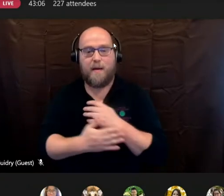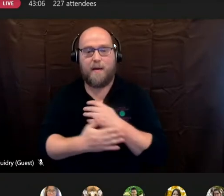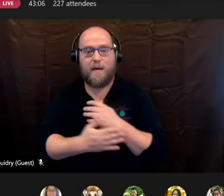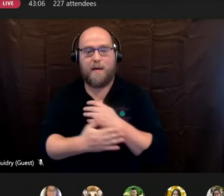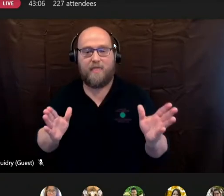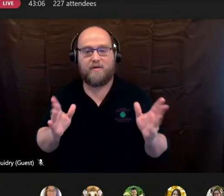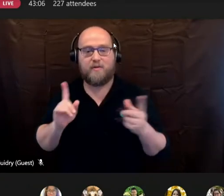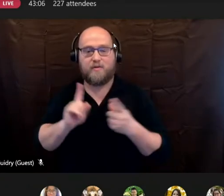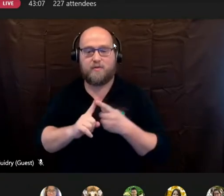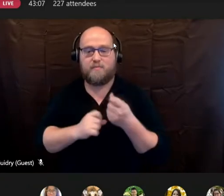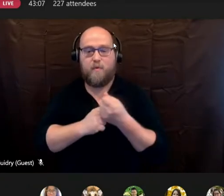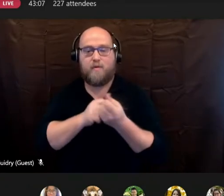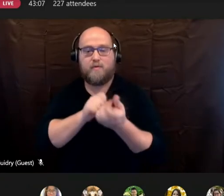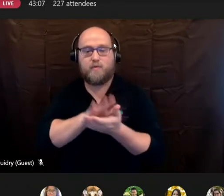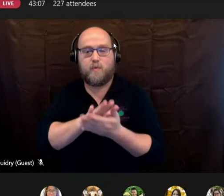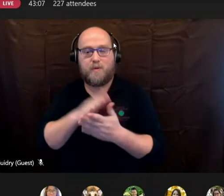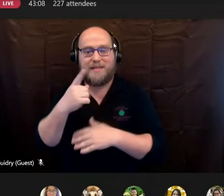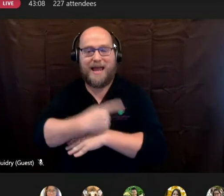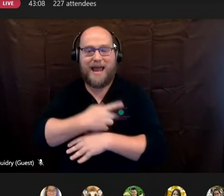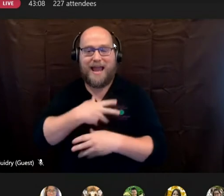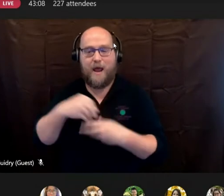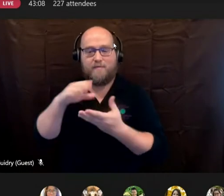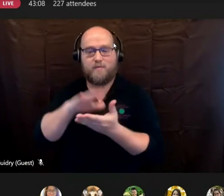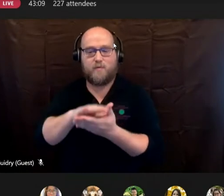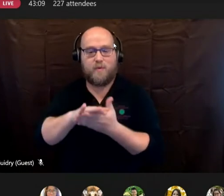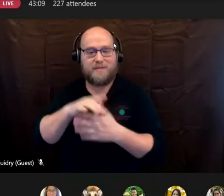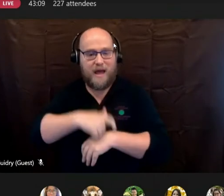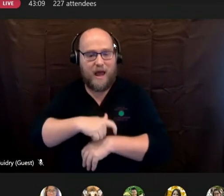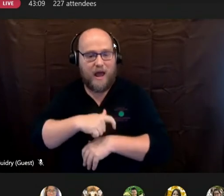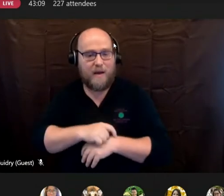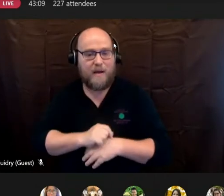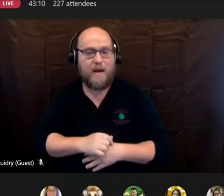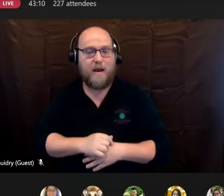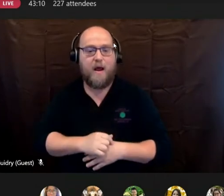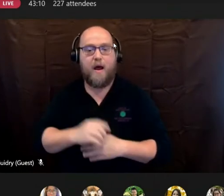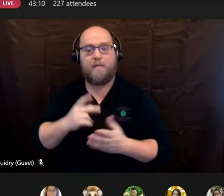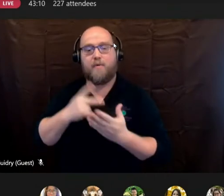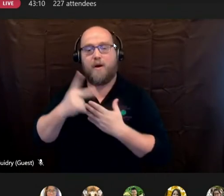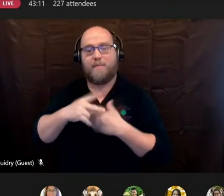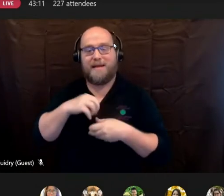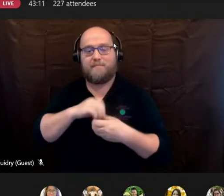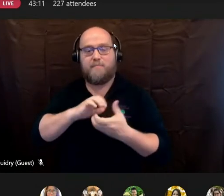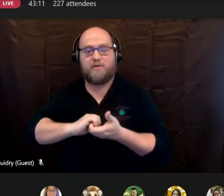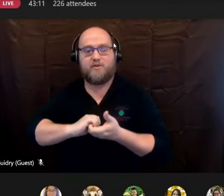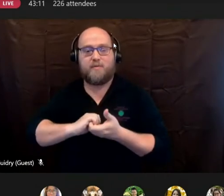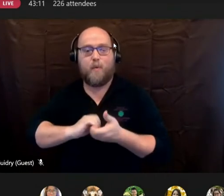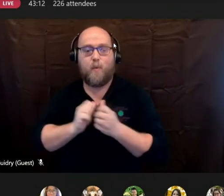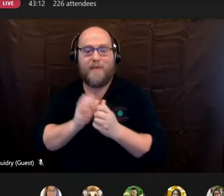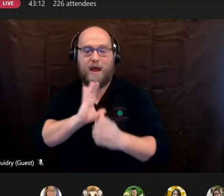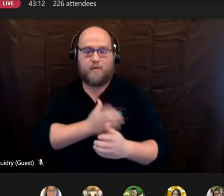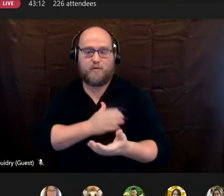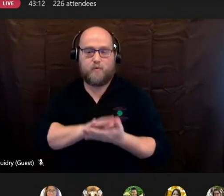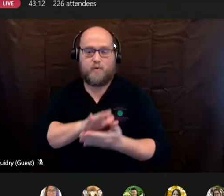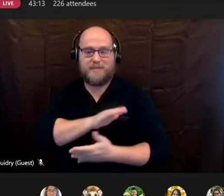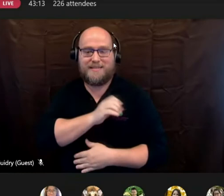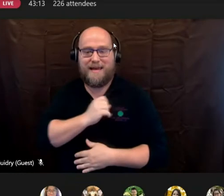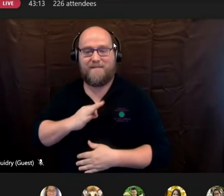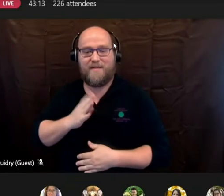that provide academic intervention, social-emotional learning, identity development, family support,